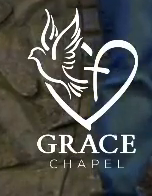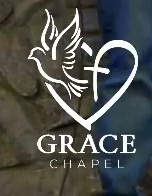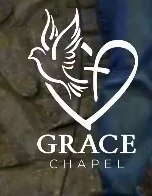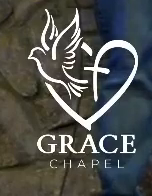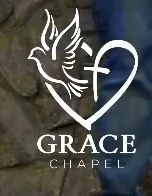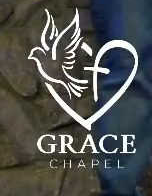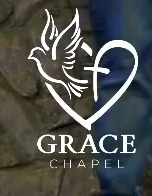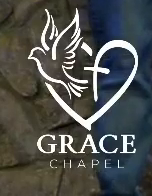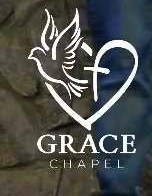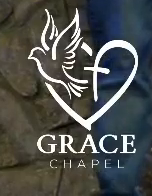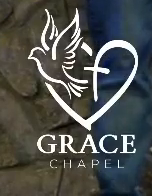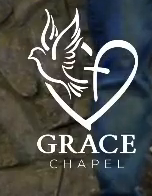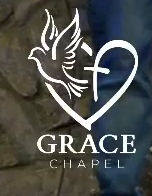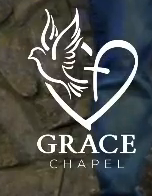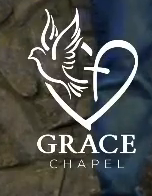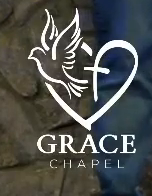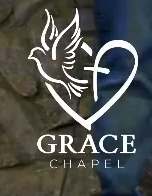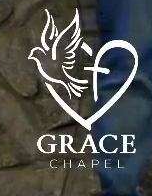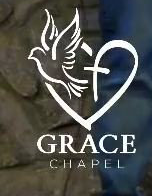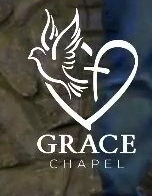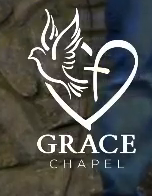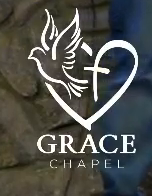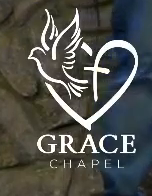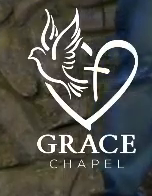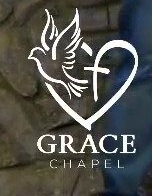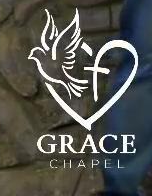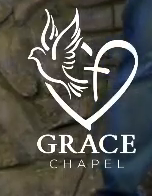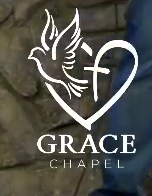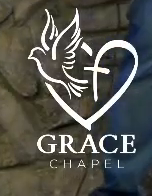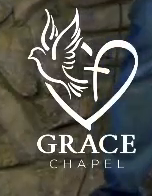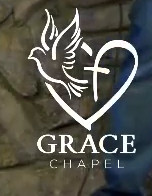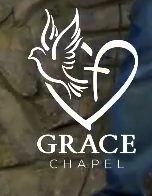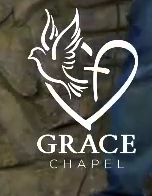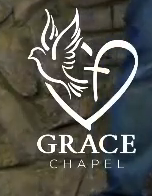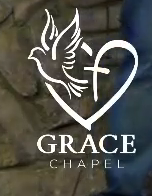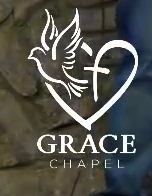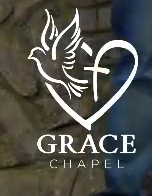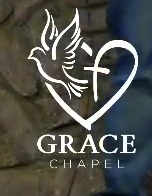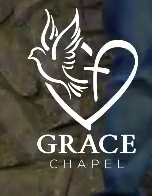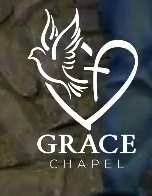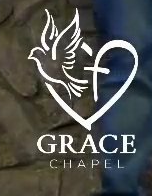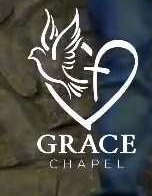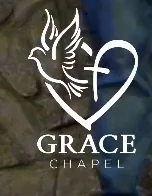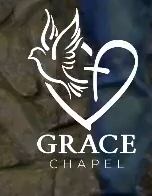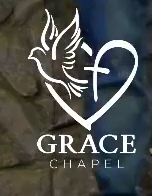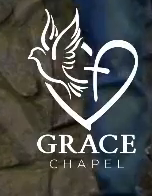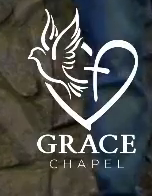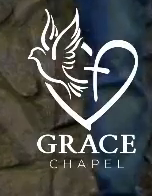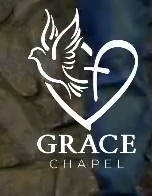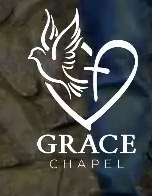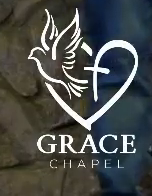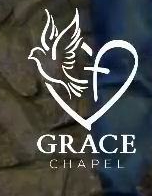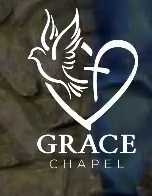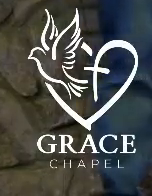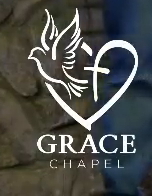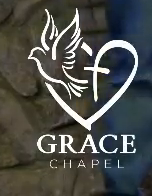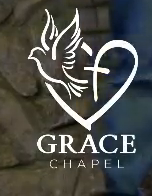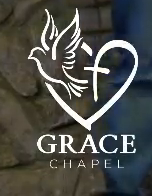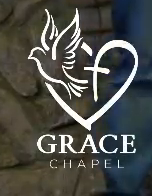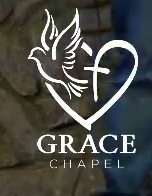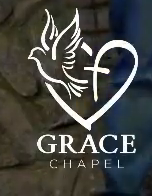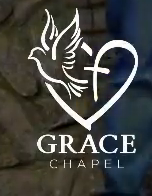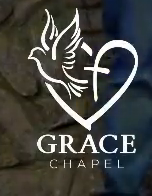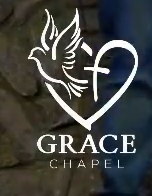life. Lord, life, you taught us that, Lord, even not to worry about tomorrow. God, for another day's troubles